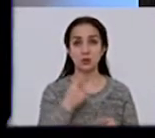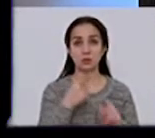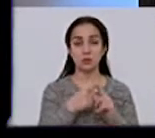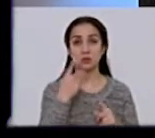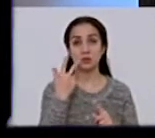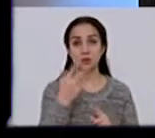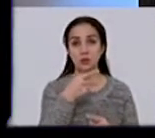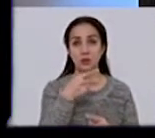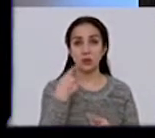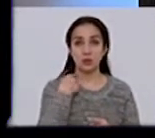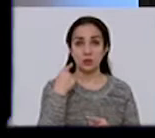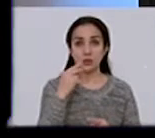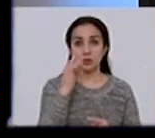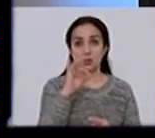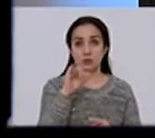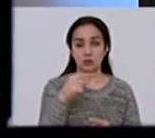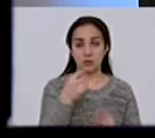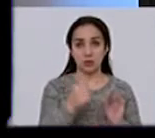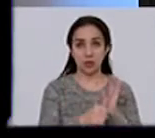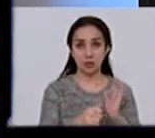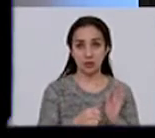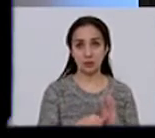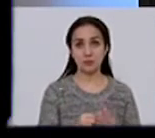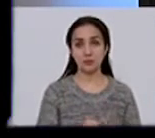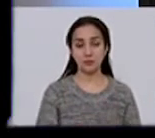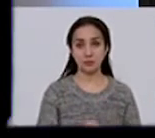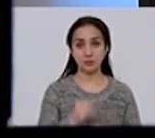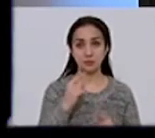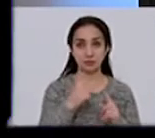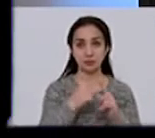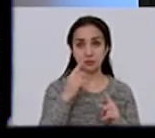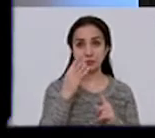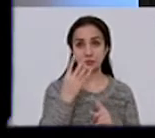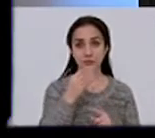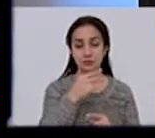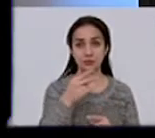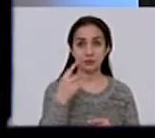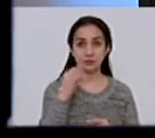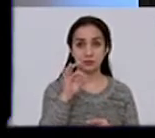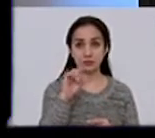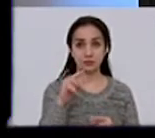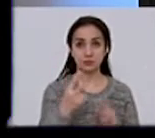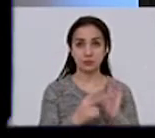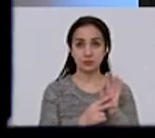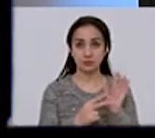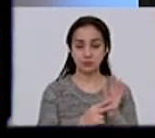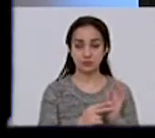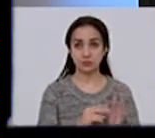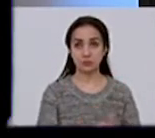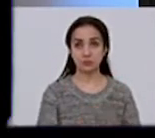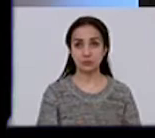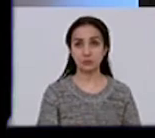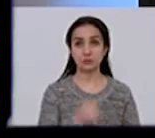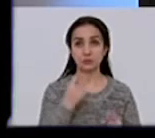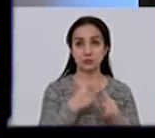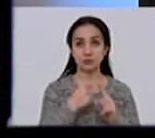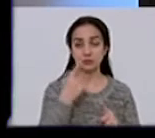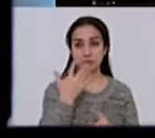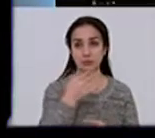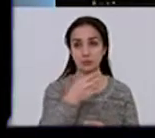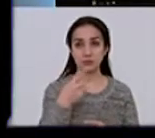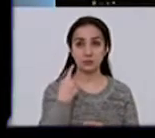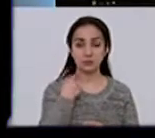x3 qiymatimiz 0.6 ga, x4 qiymatimiz 0.8 ga va